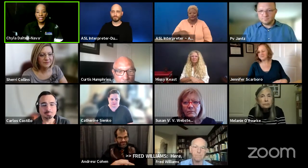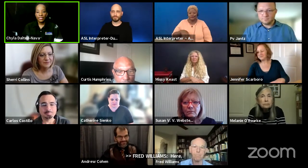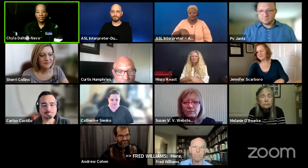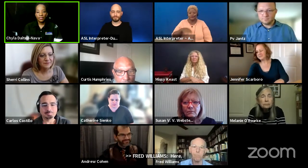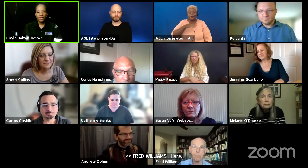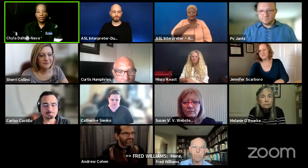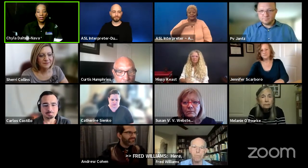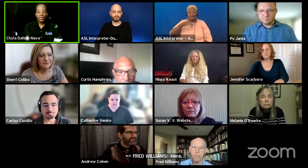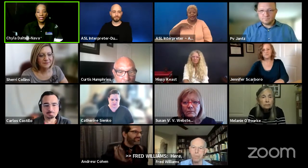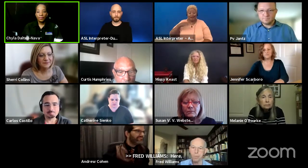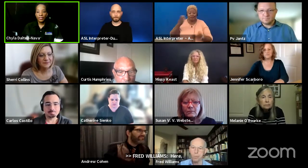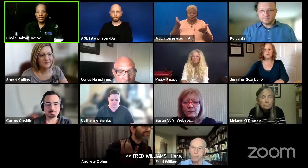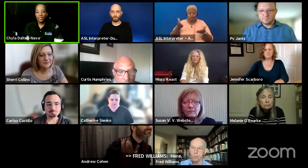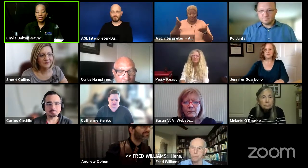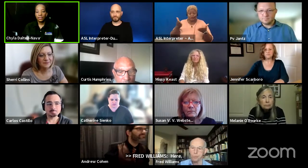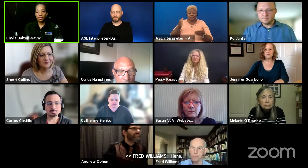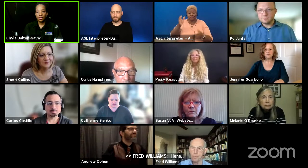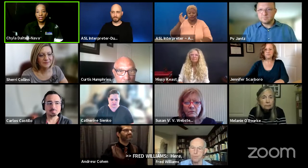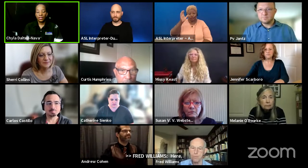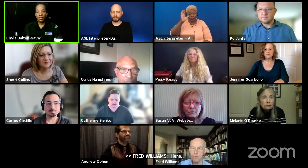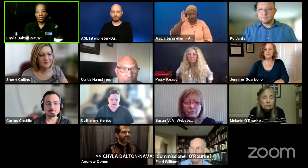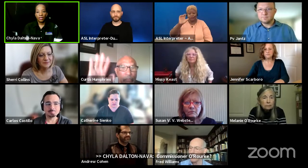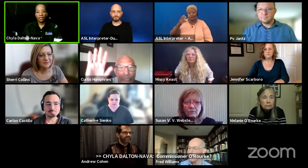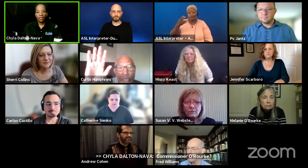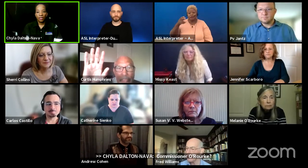Staff present, Curtis Humphreys.